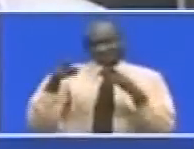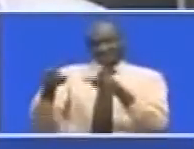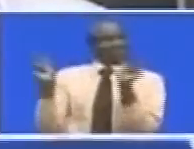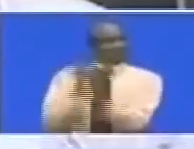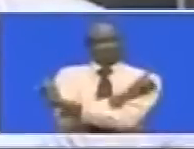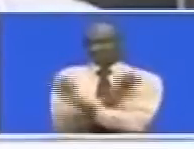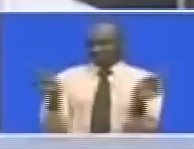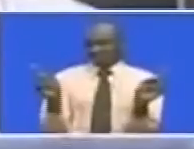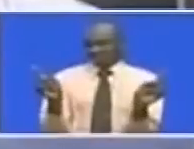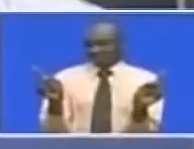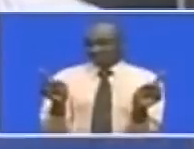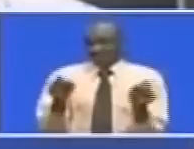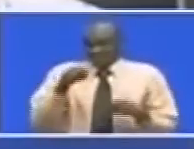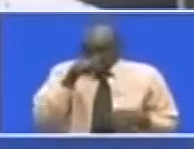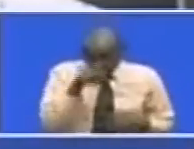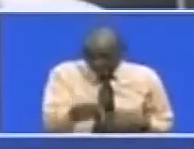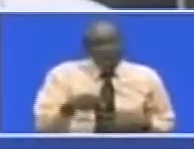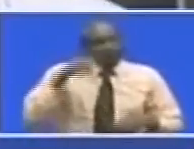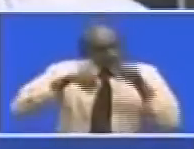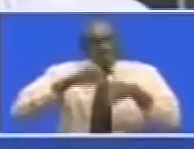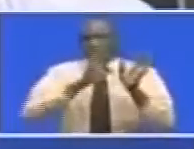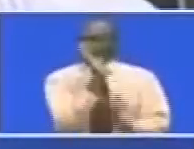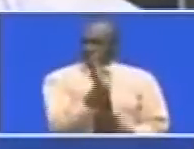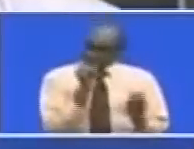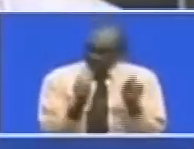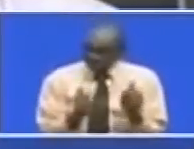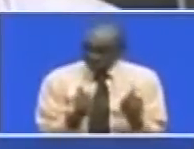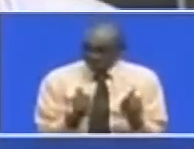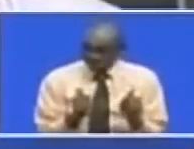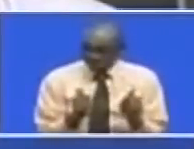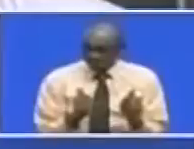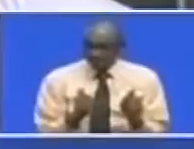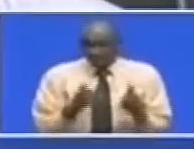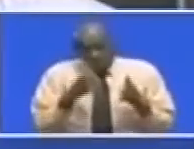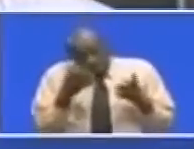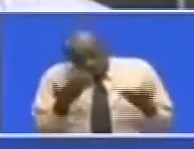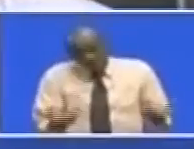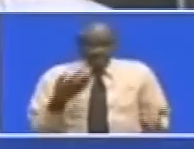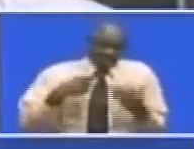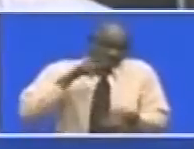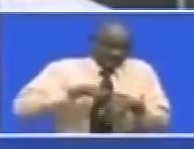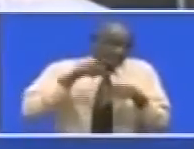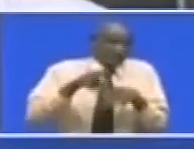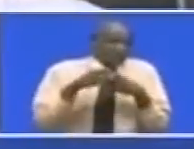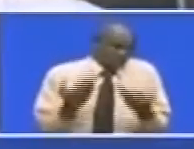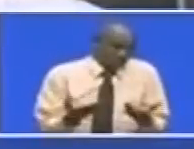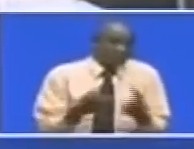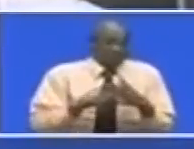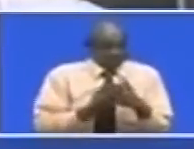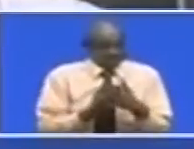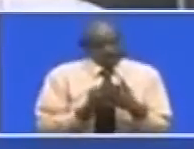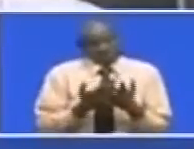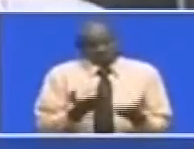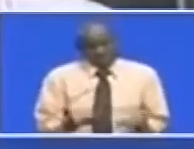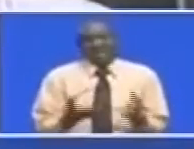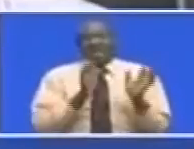have such voting blocks, unless this time around they emerge. But as far as